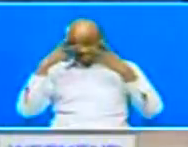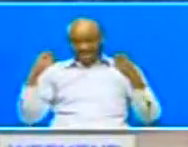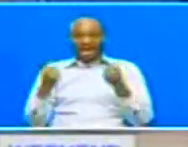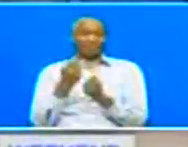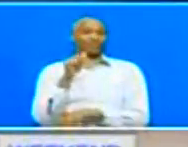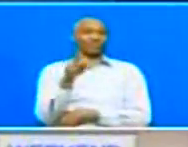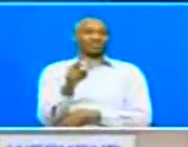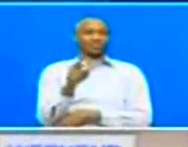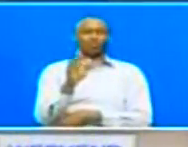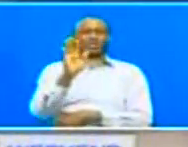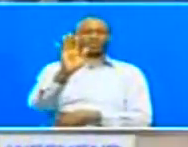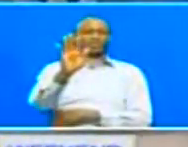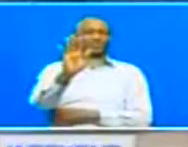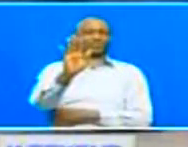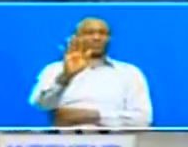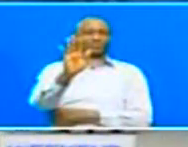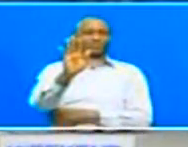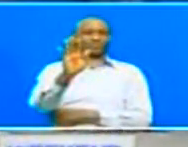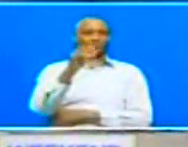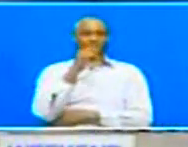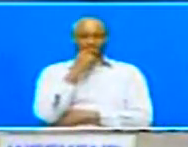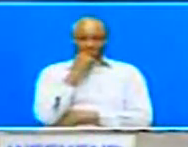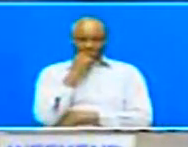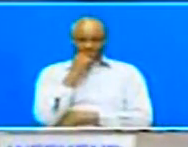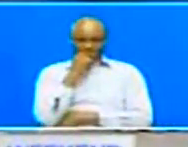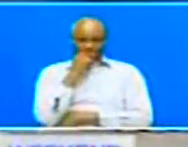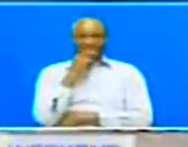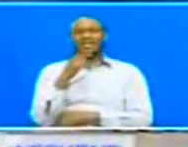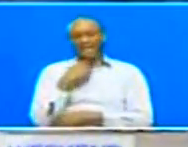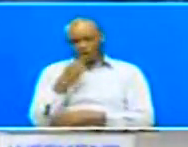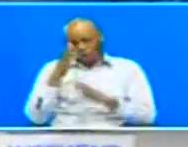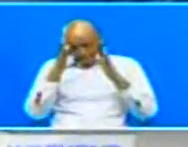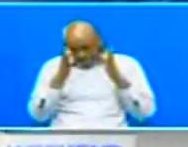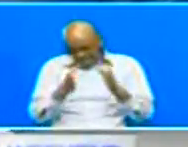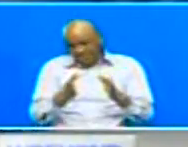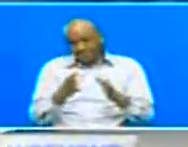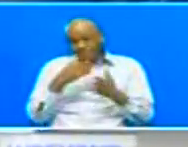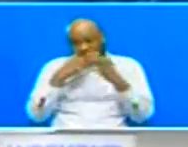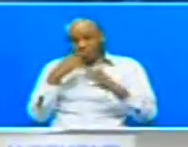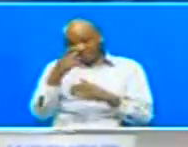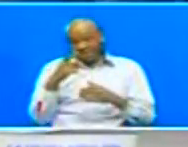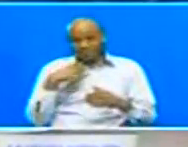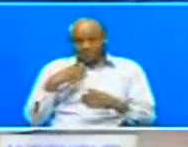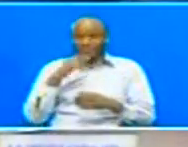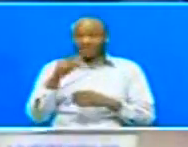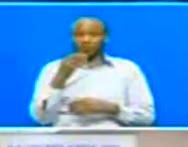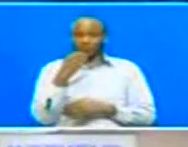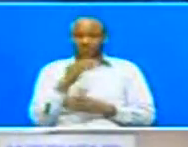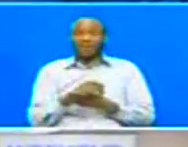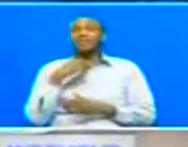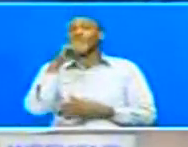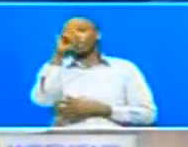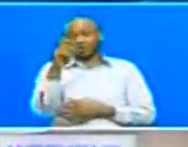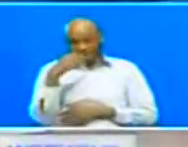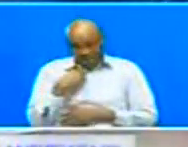in Garissa. Wait. Before we get to somebody who has had food for breakfast, I have